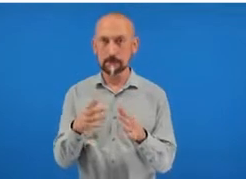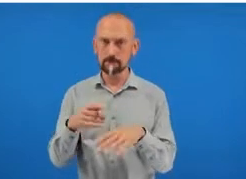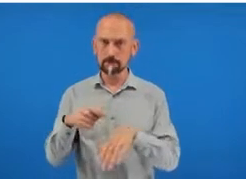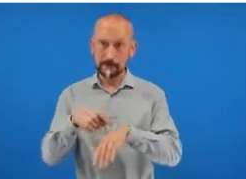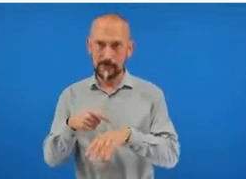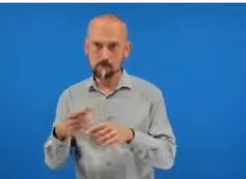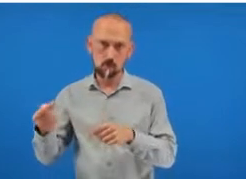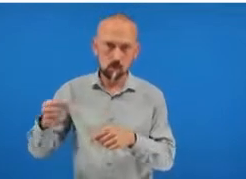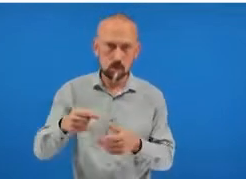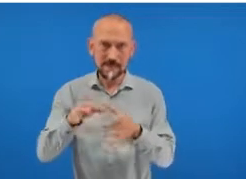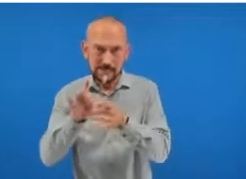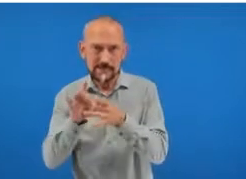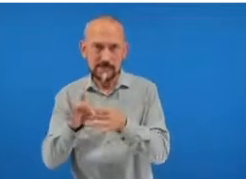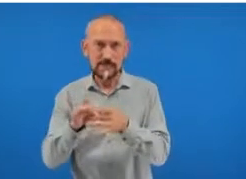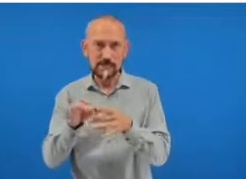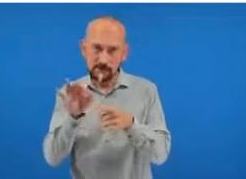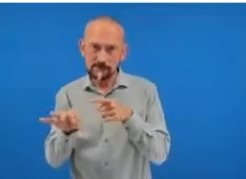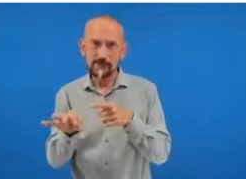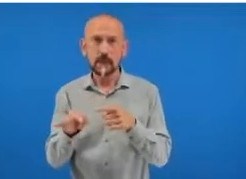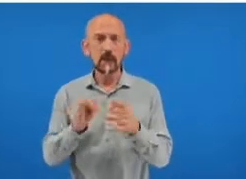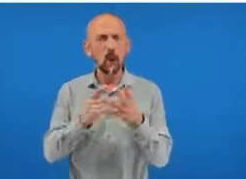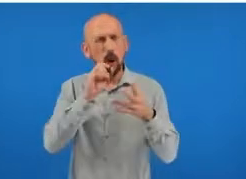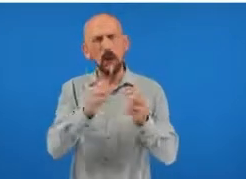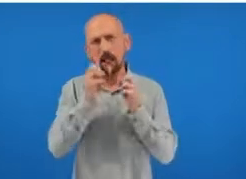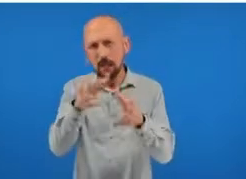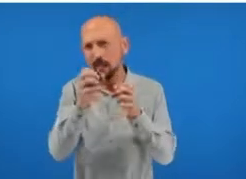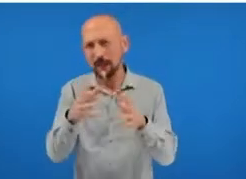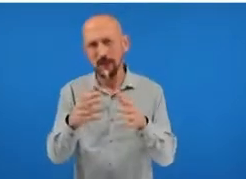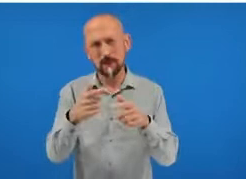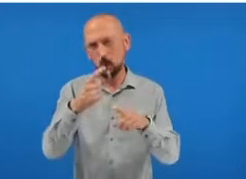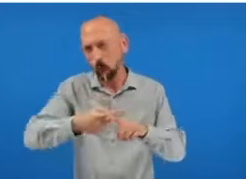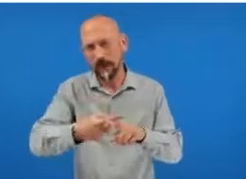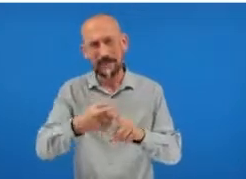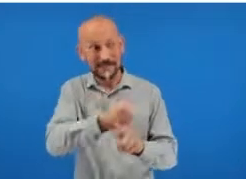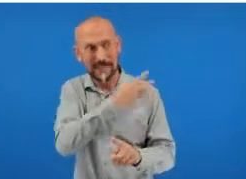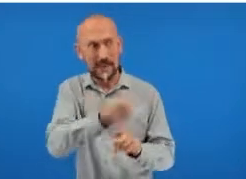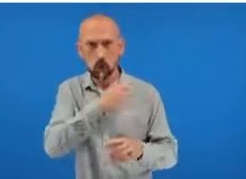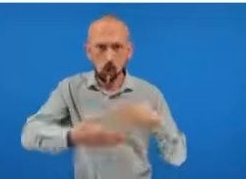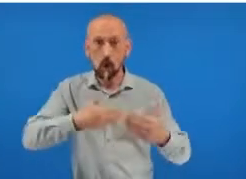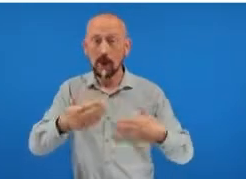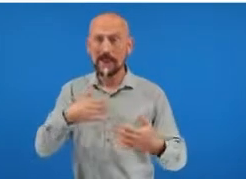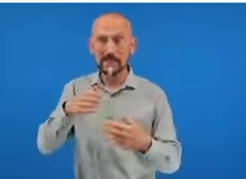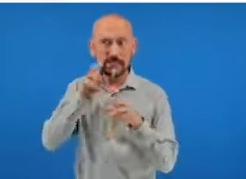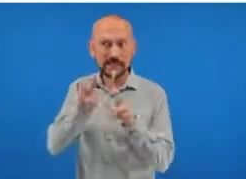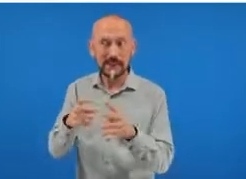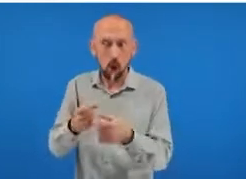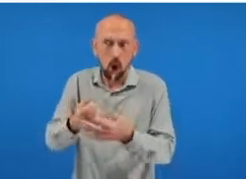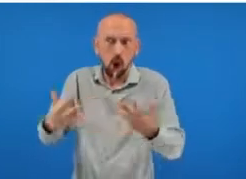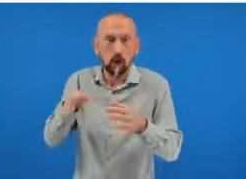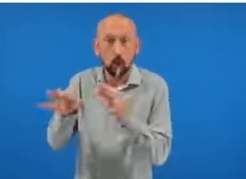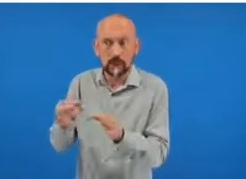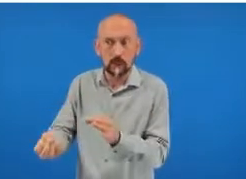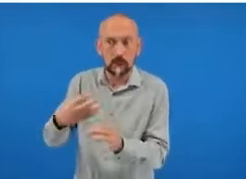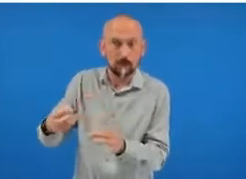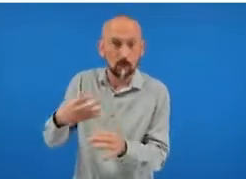quickly as I can, and then I can see there have been lots of questions for Paul, so let's make sure we have some time for that. So looking at